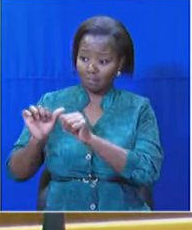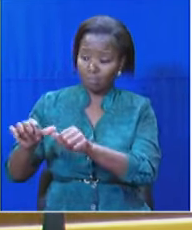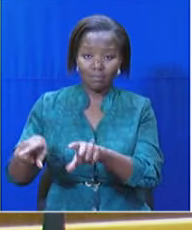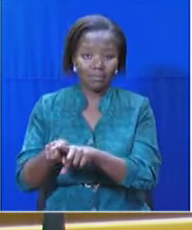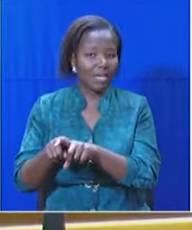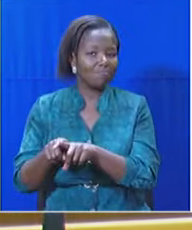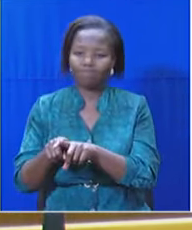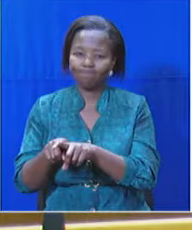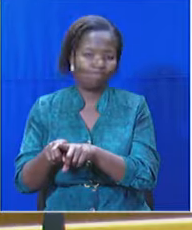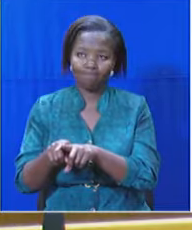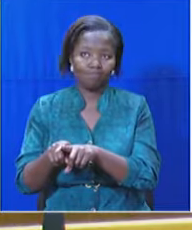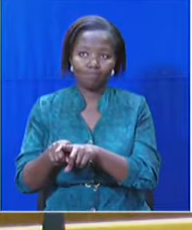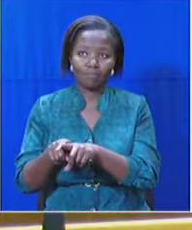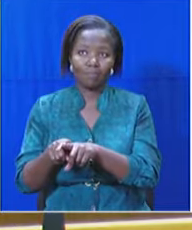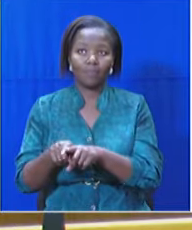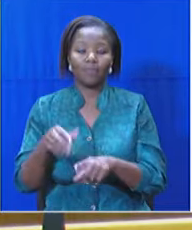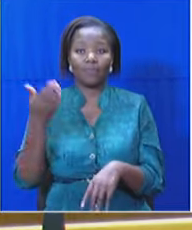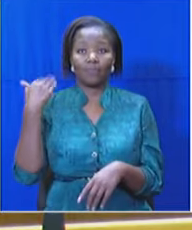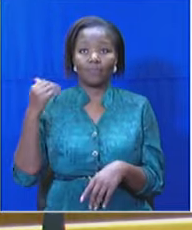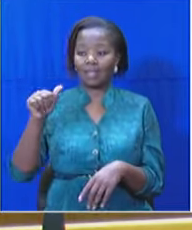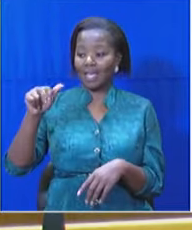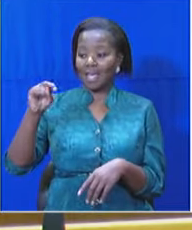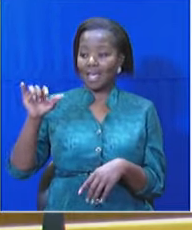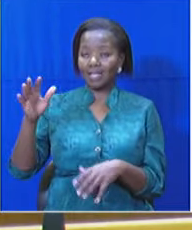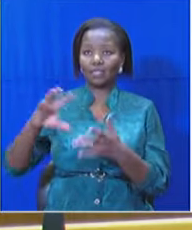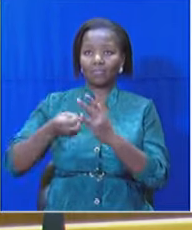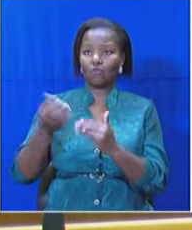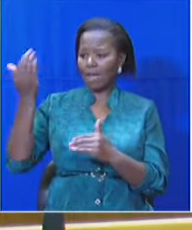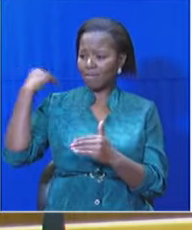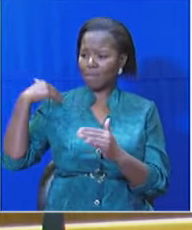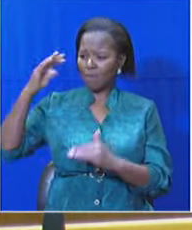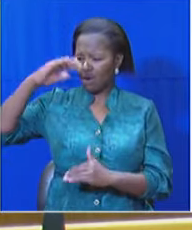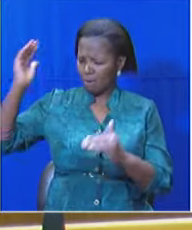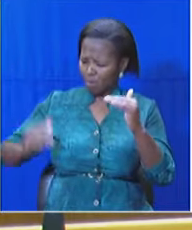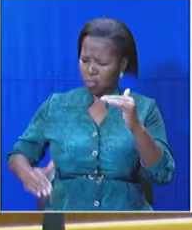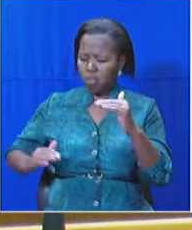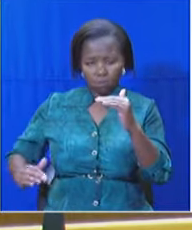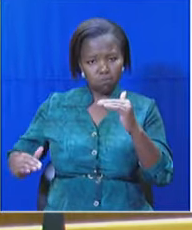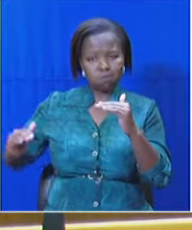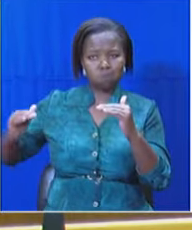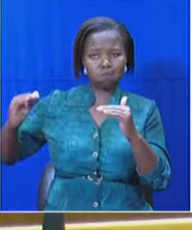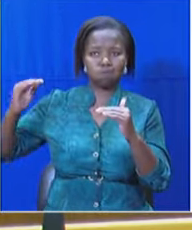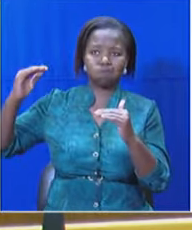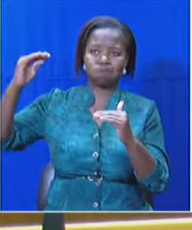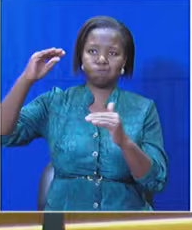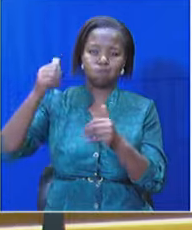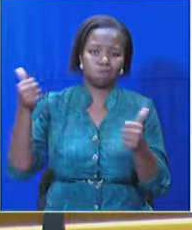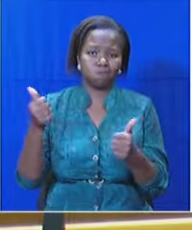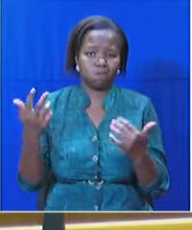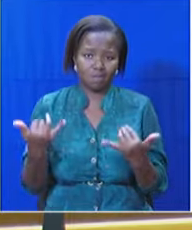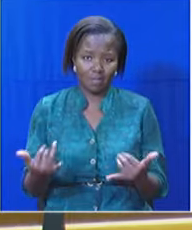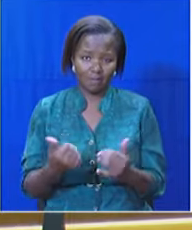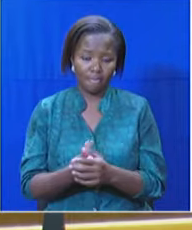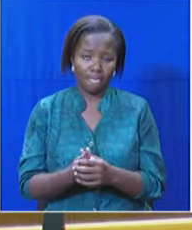The ANC issues the rural areas from 0 to 50, from 50 to 100.